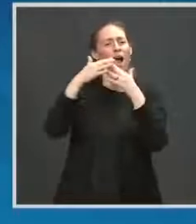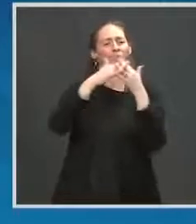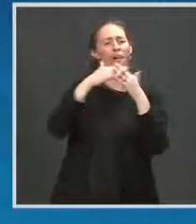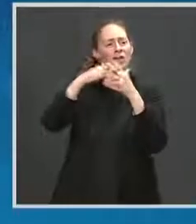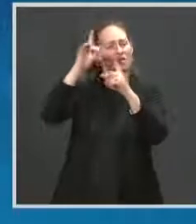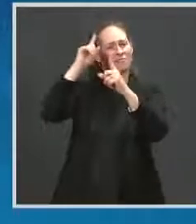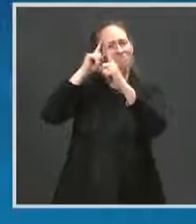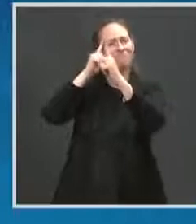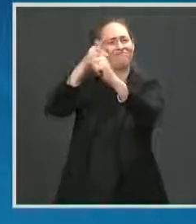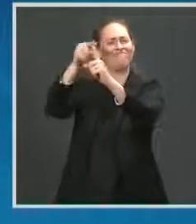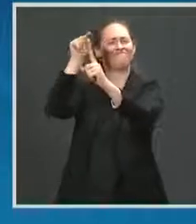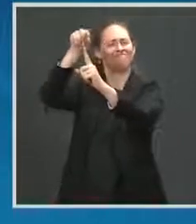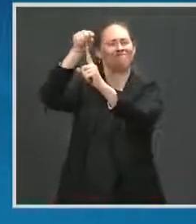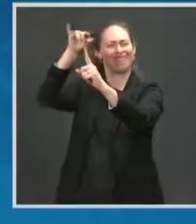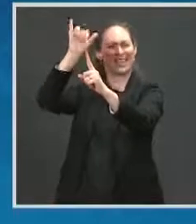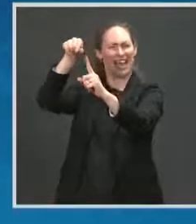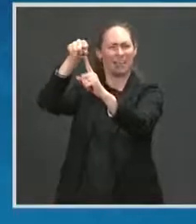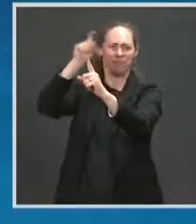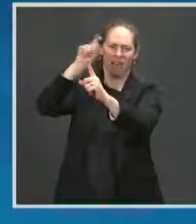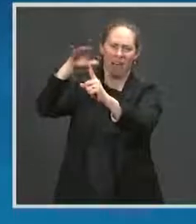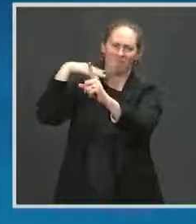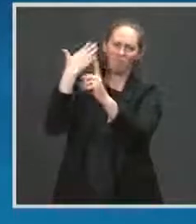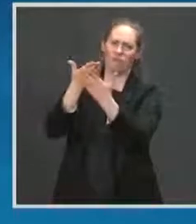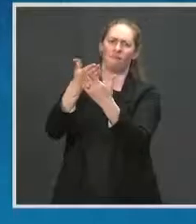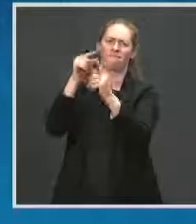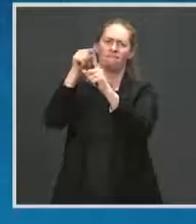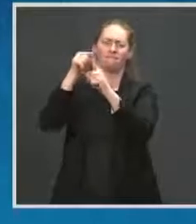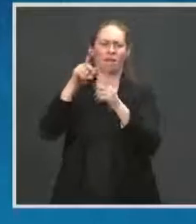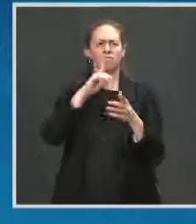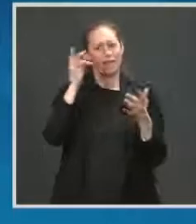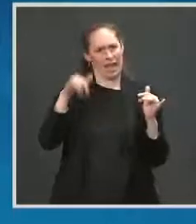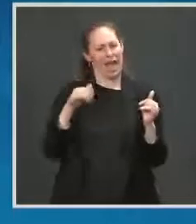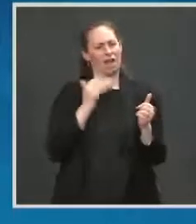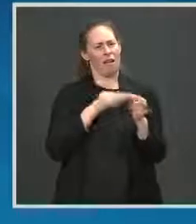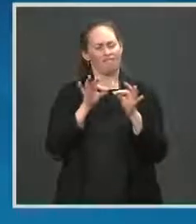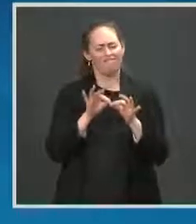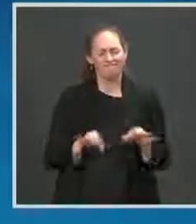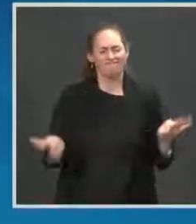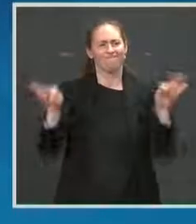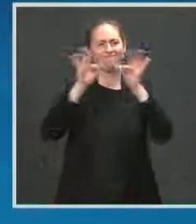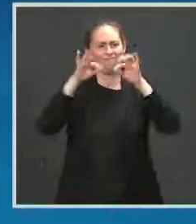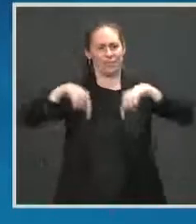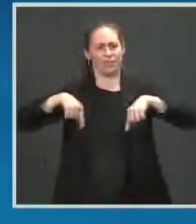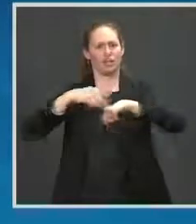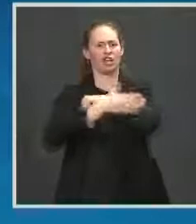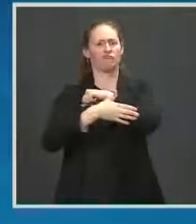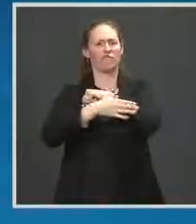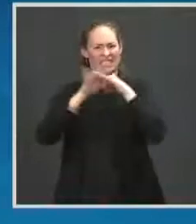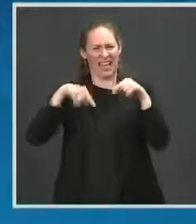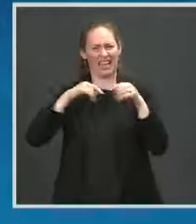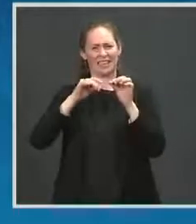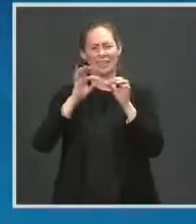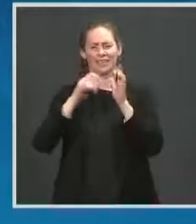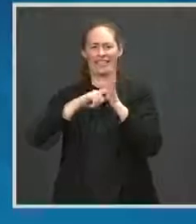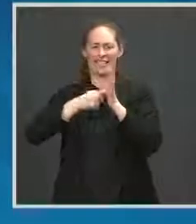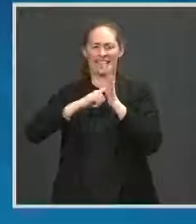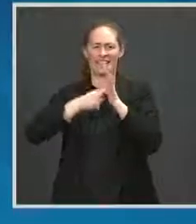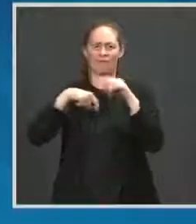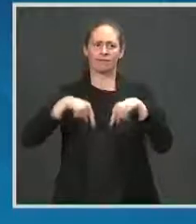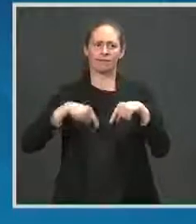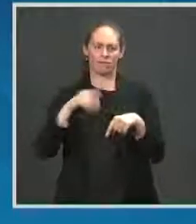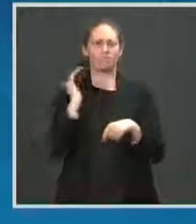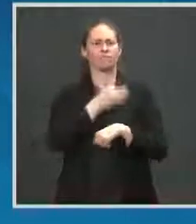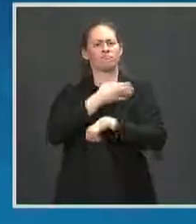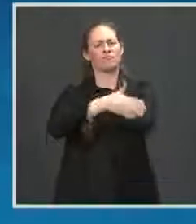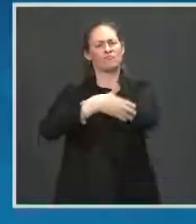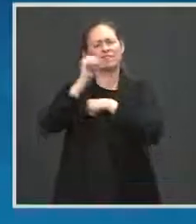And this is the very definition of America. The capacity of our nation has never been